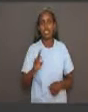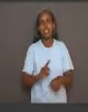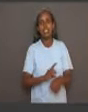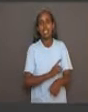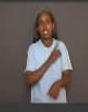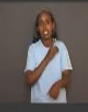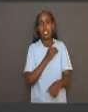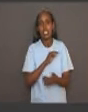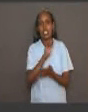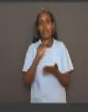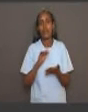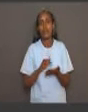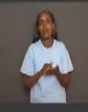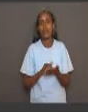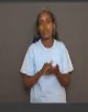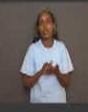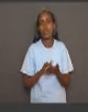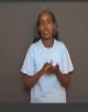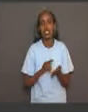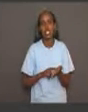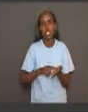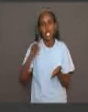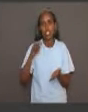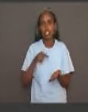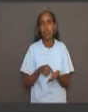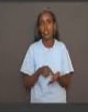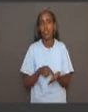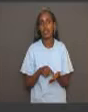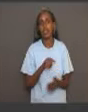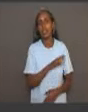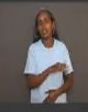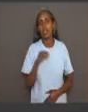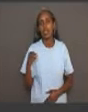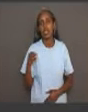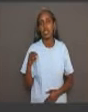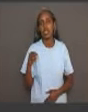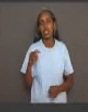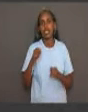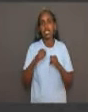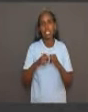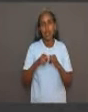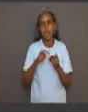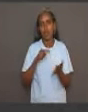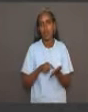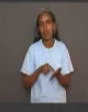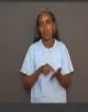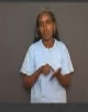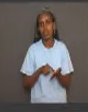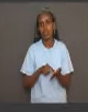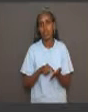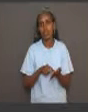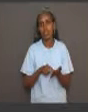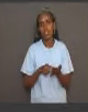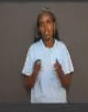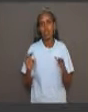distance between its initial point and its terminal point